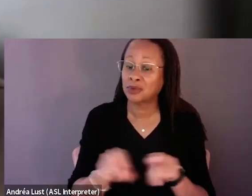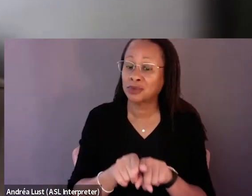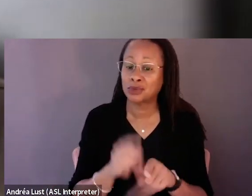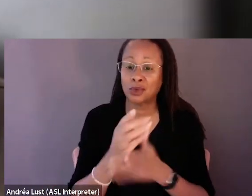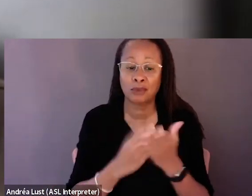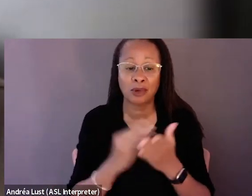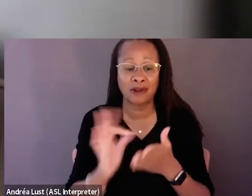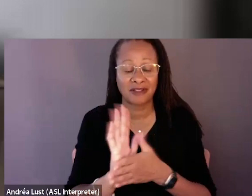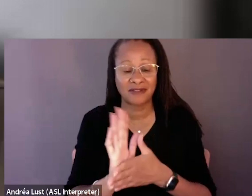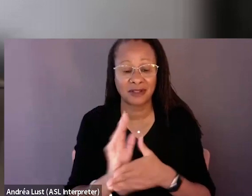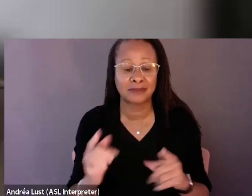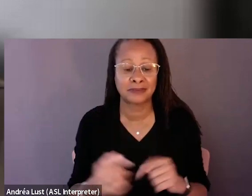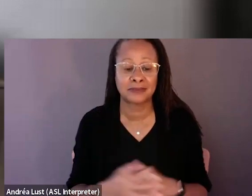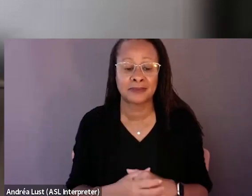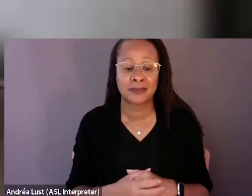of the film